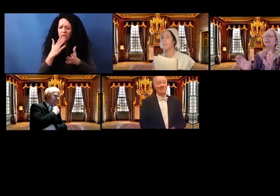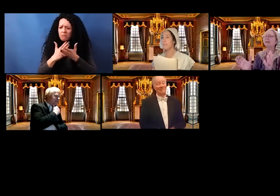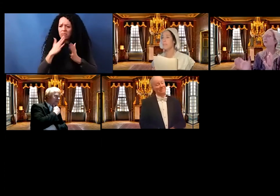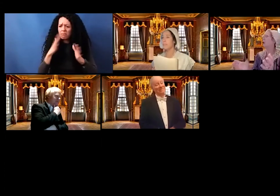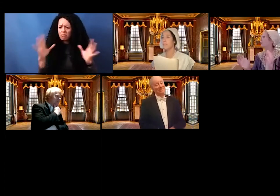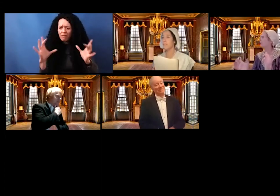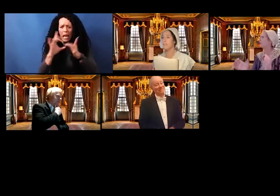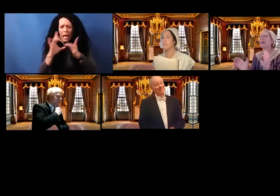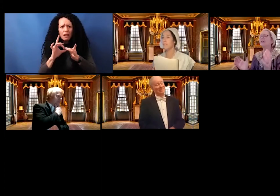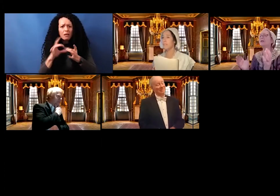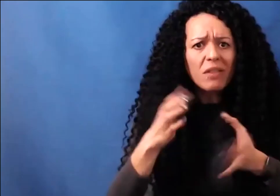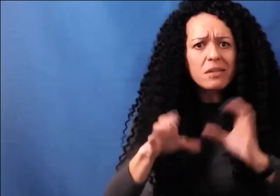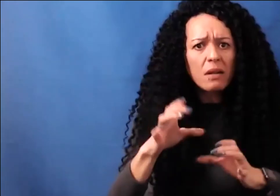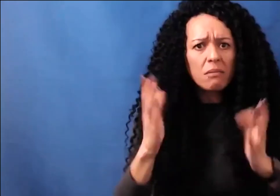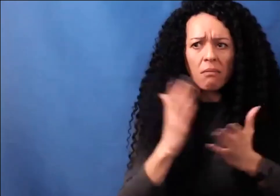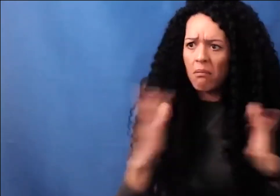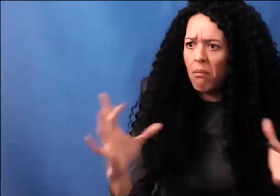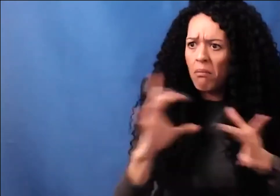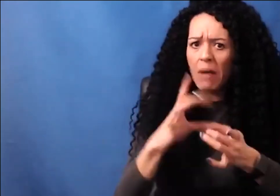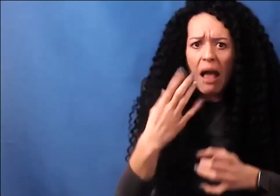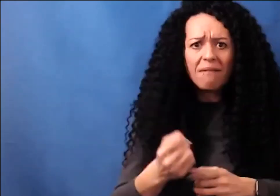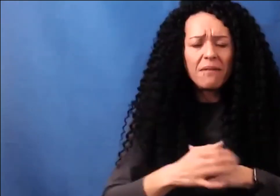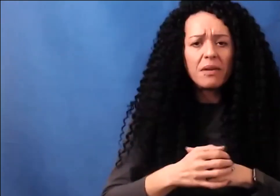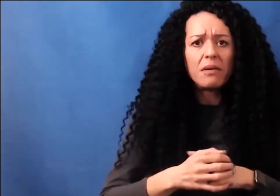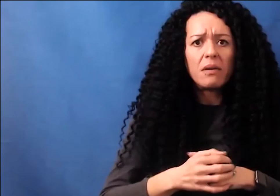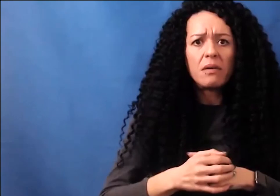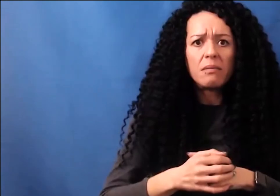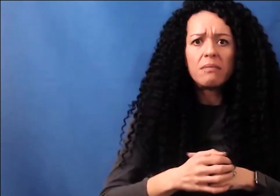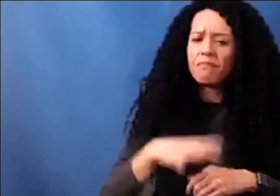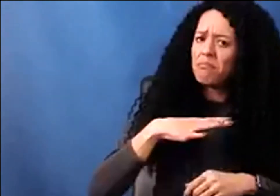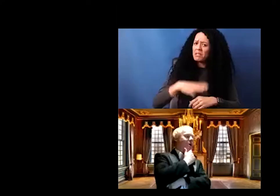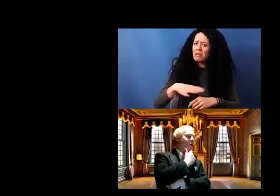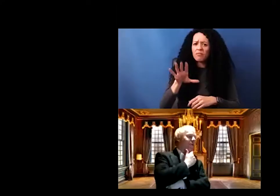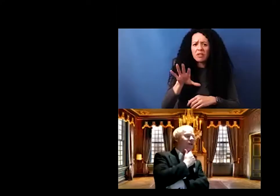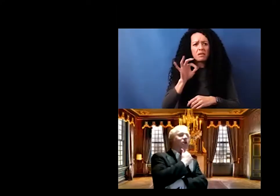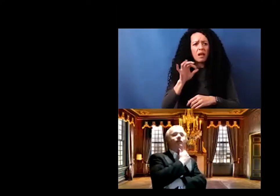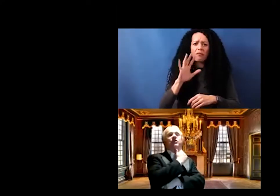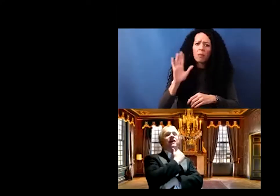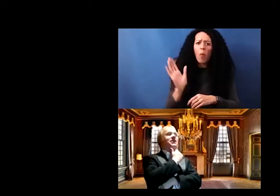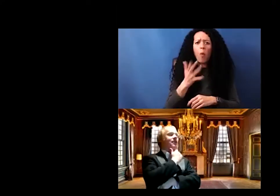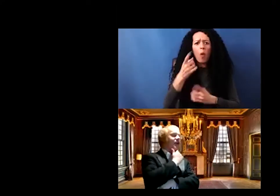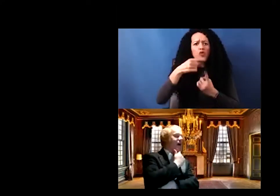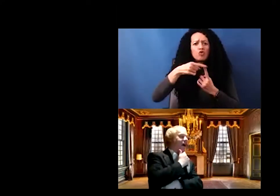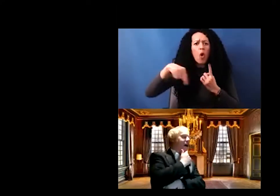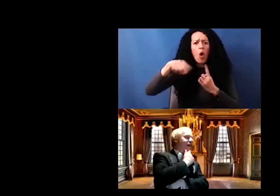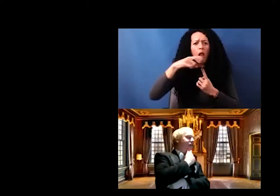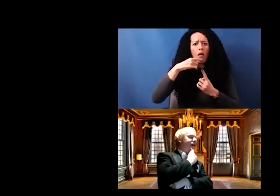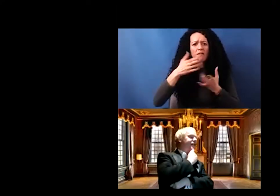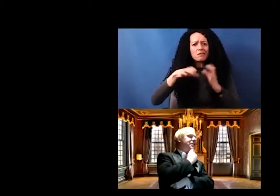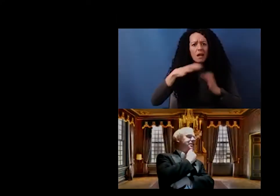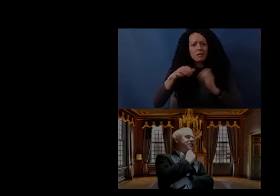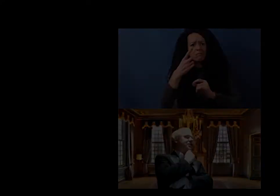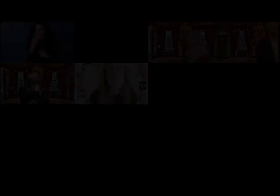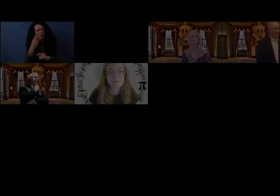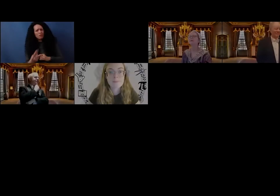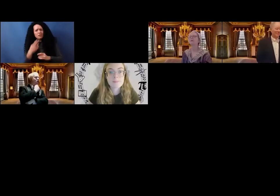proximate links which connect them together. It has been necessary to select from the whole circle of scientific, art, and